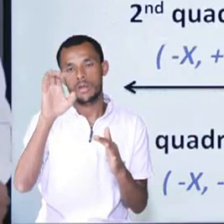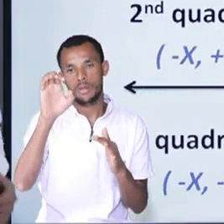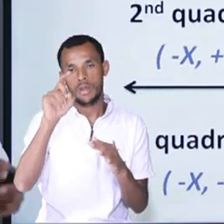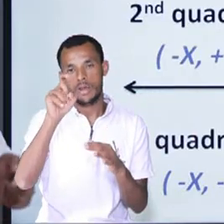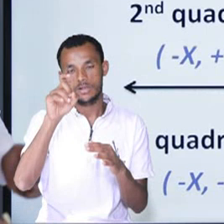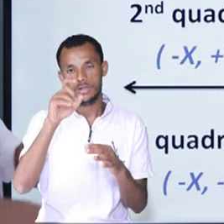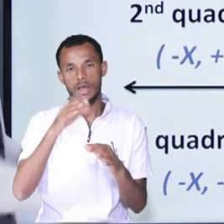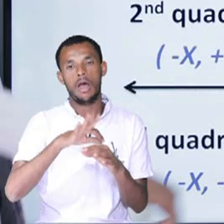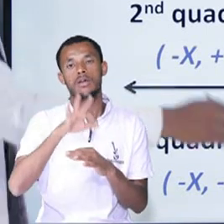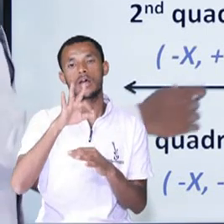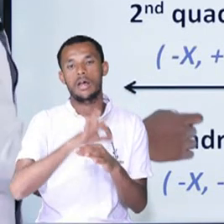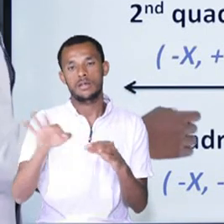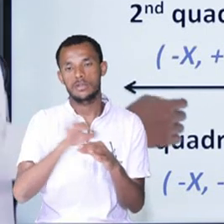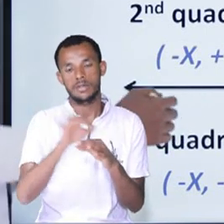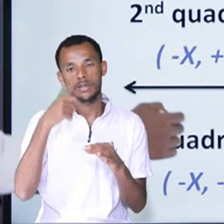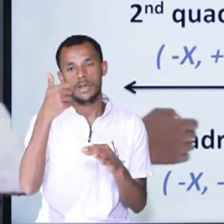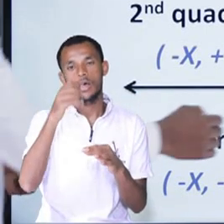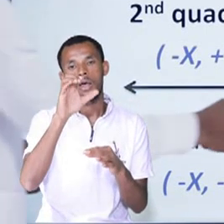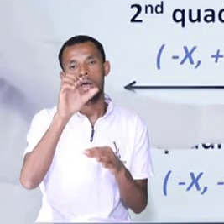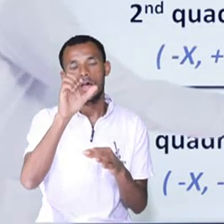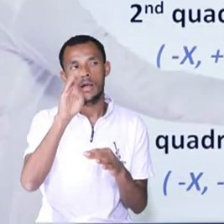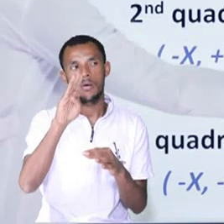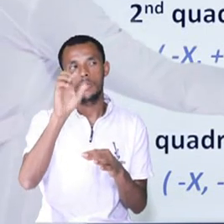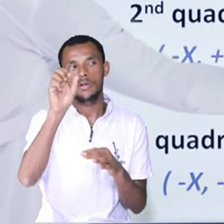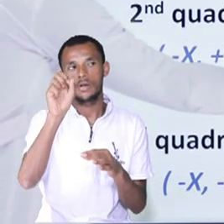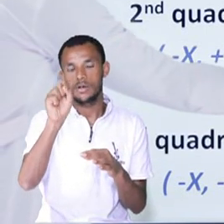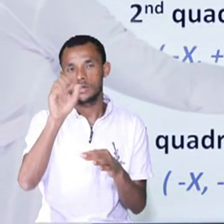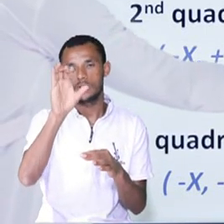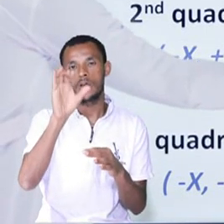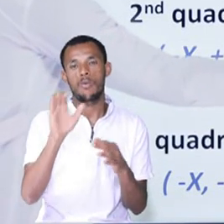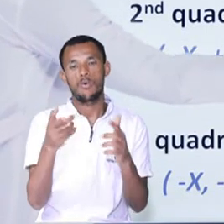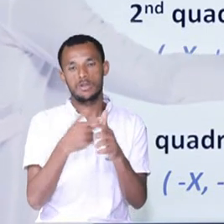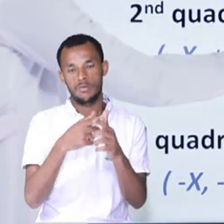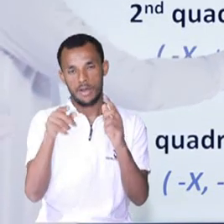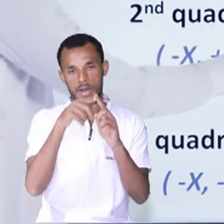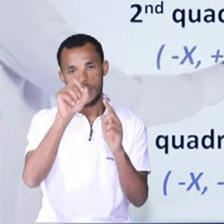is abscissa. So from the positive x-axis we go to